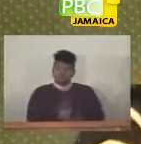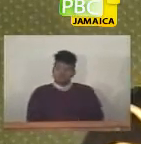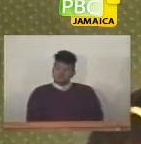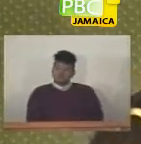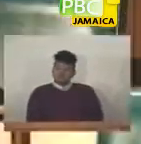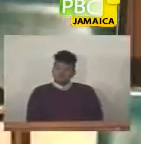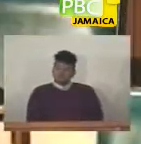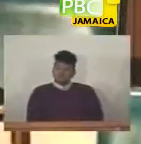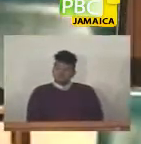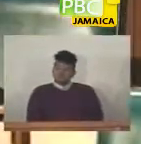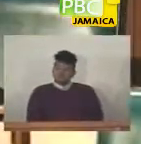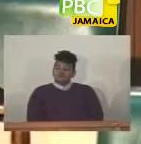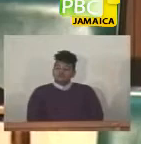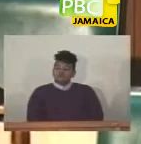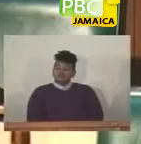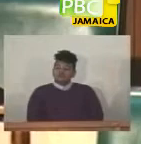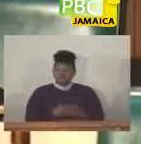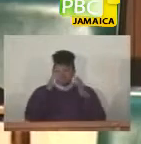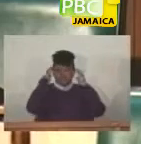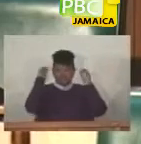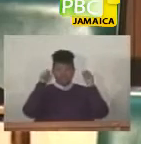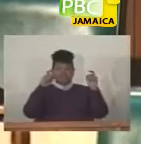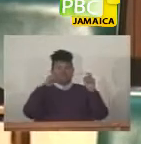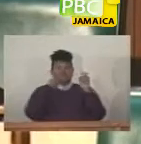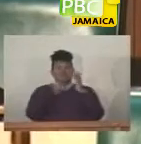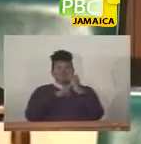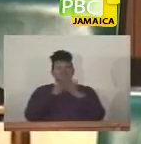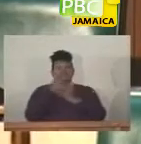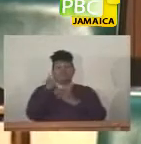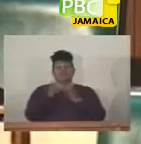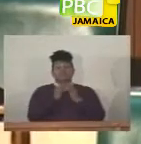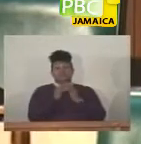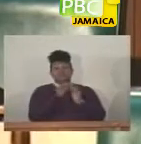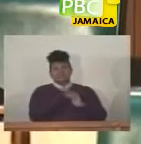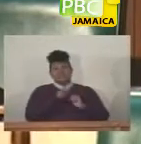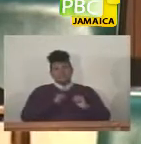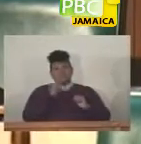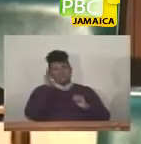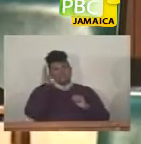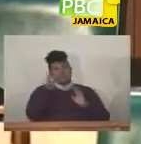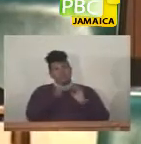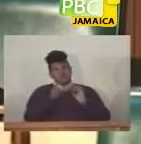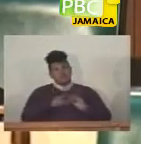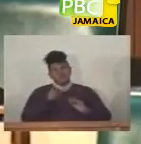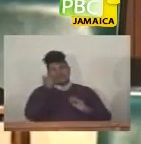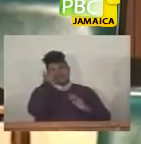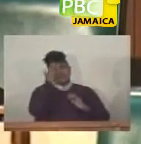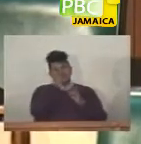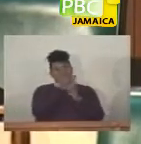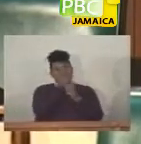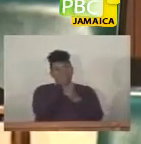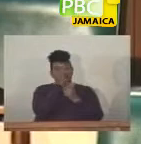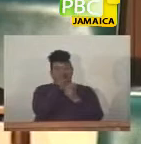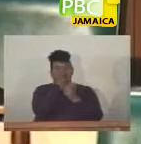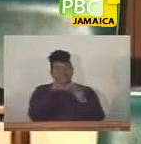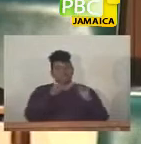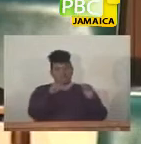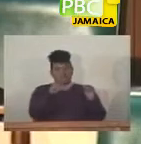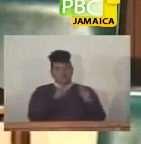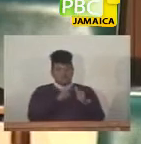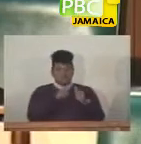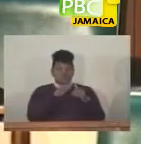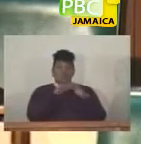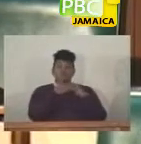Mr. President, I beg to give notice that at the next meeting of the Senate, I will move the following three motions. The